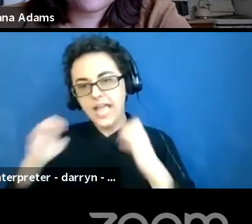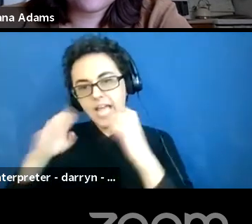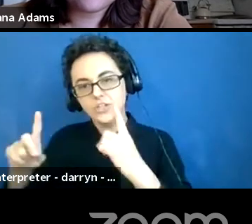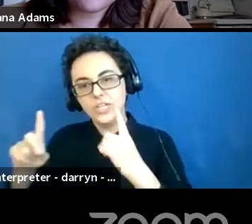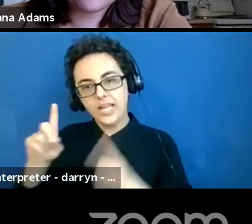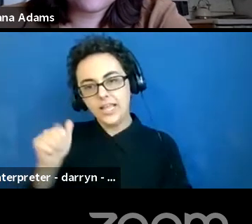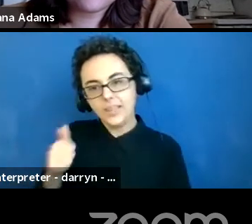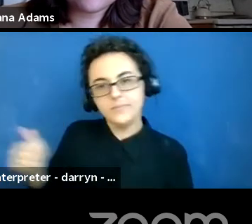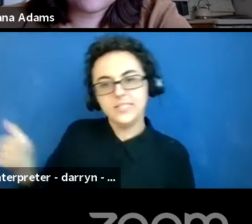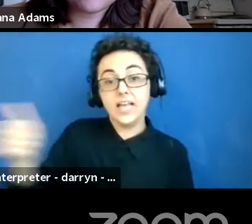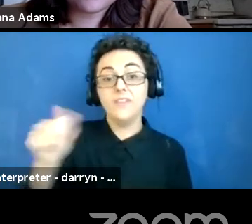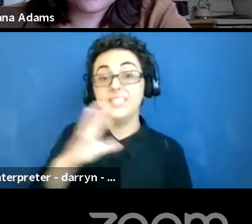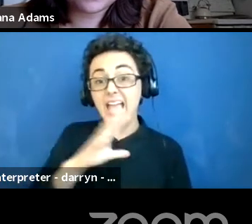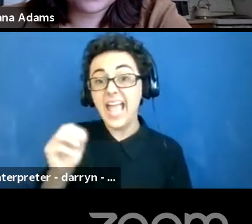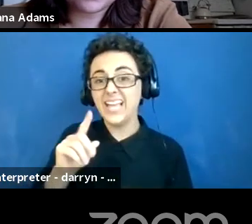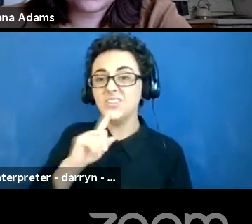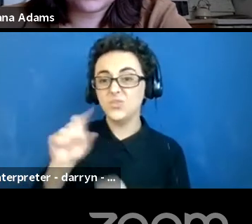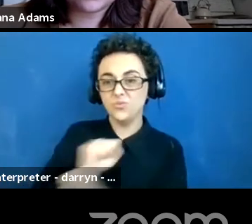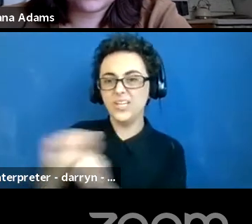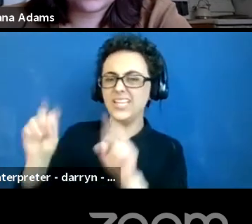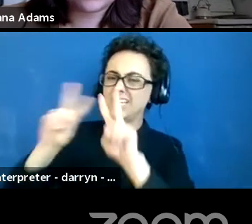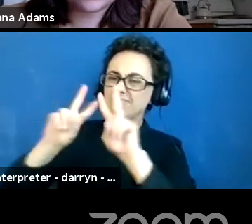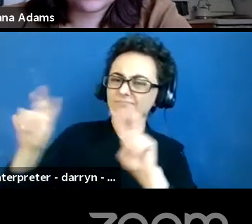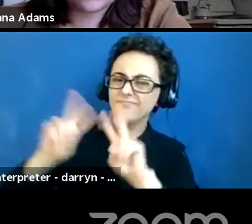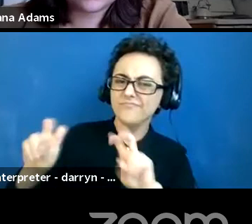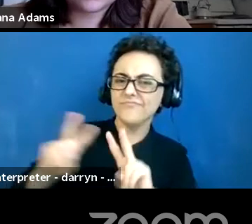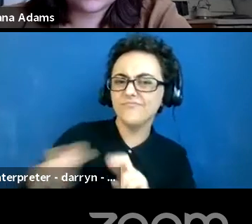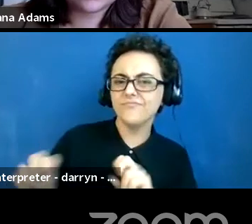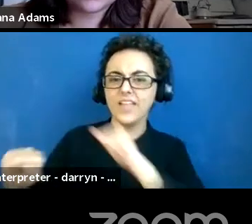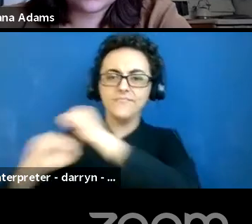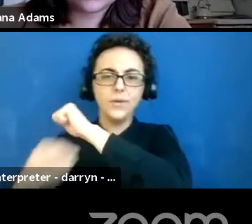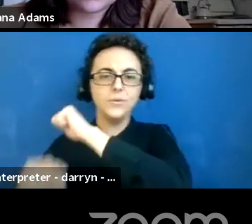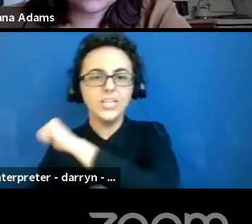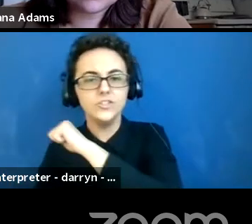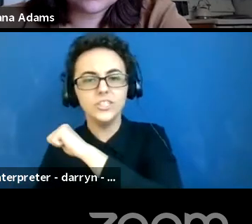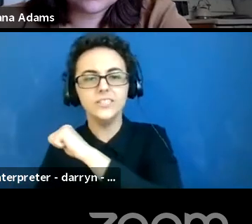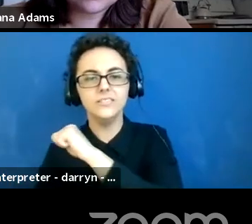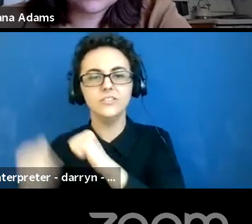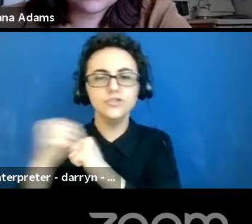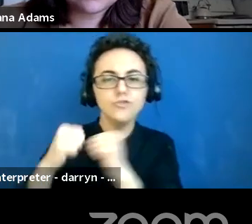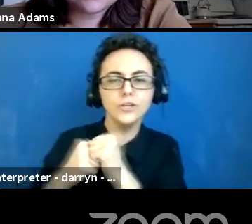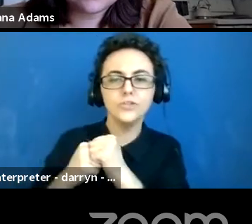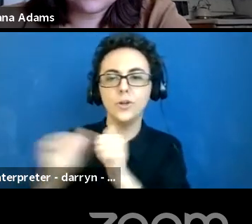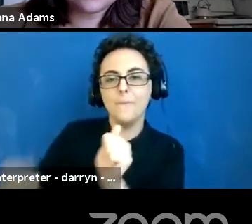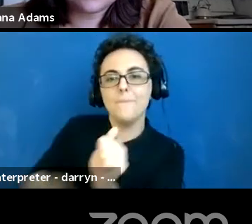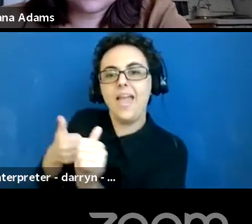the scaffolding around their organization that has persisted,